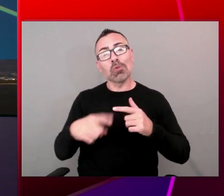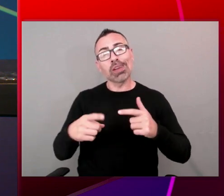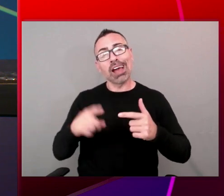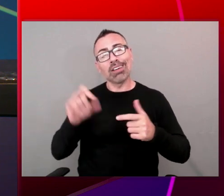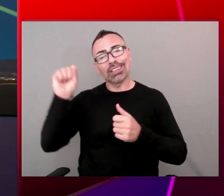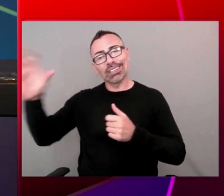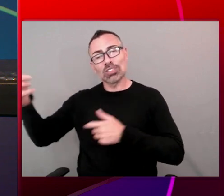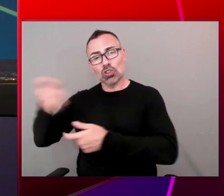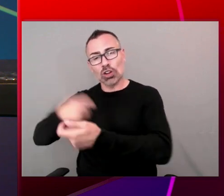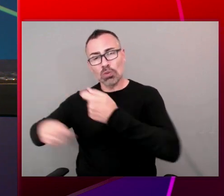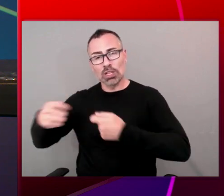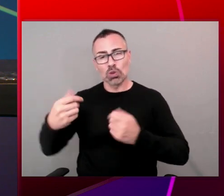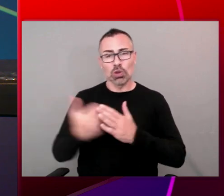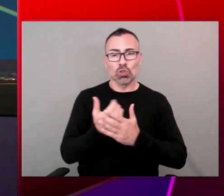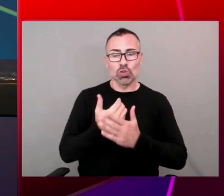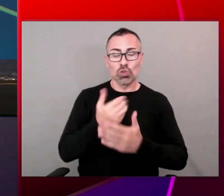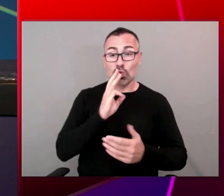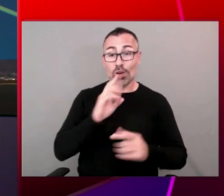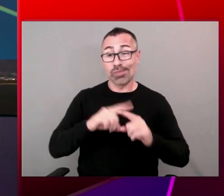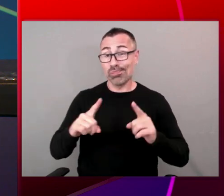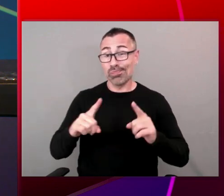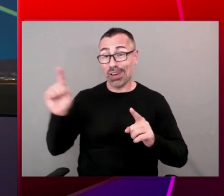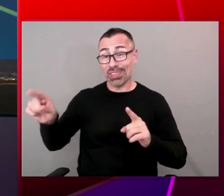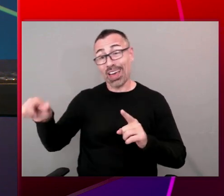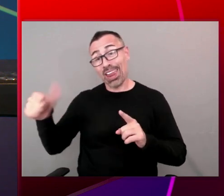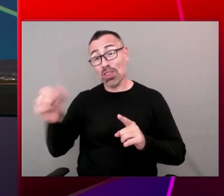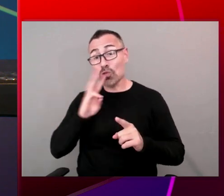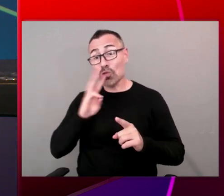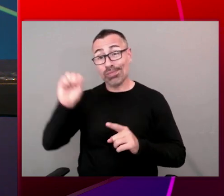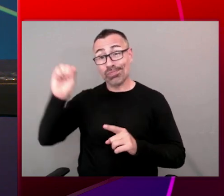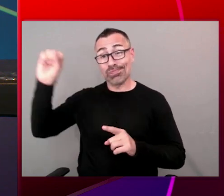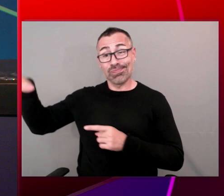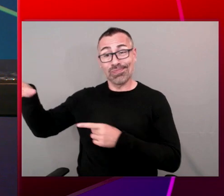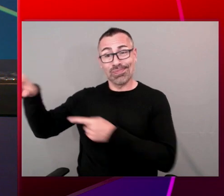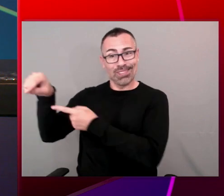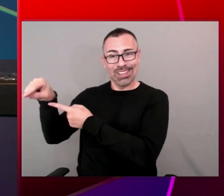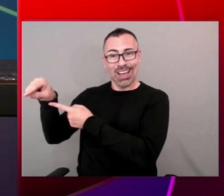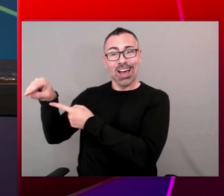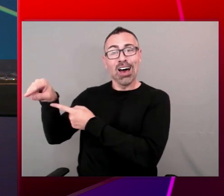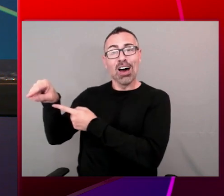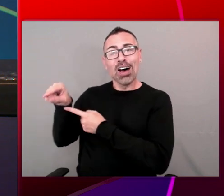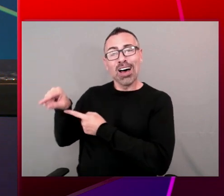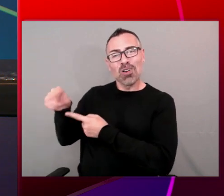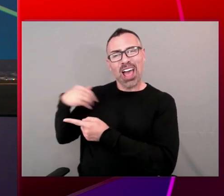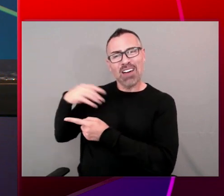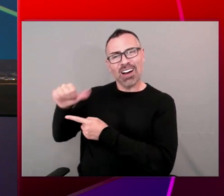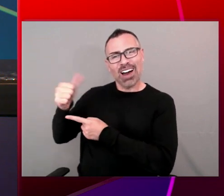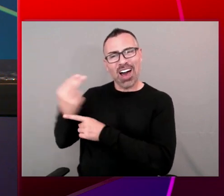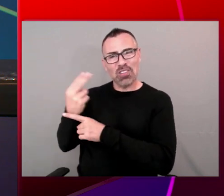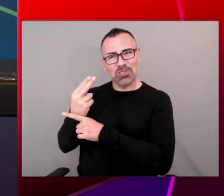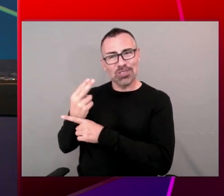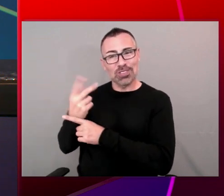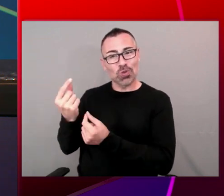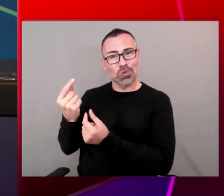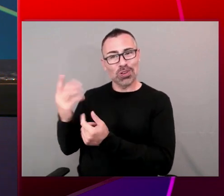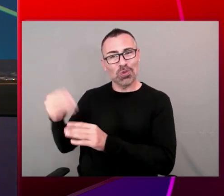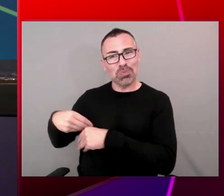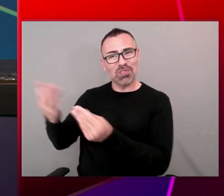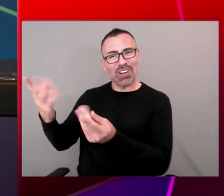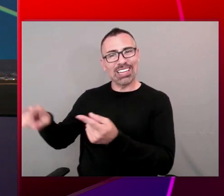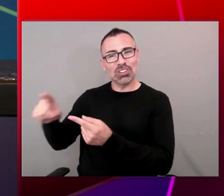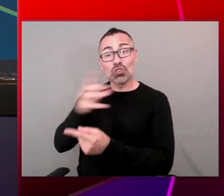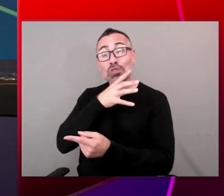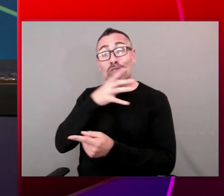that cooling water, the spent cooling water, for other uses. And so in some places, we're directly providing it to farmers so they can use that water